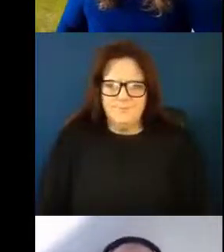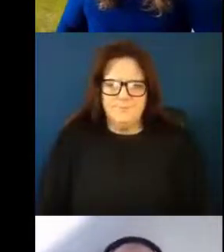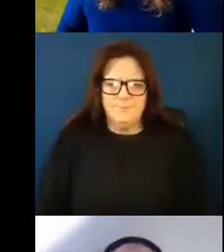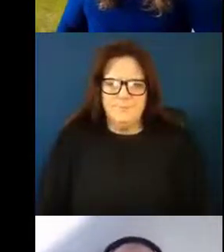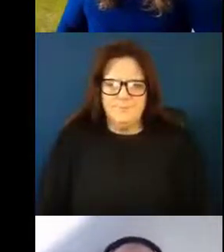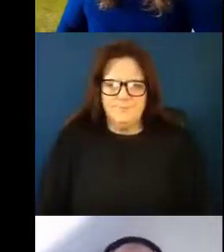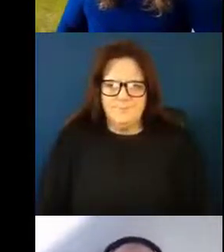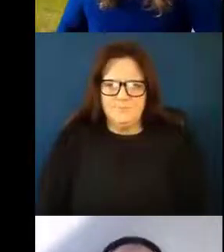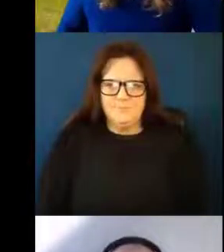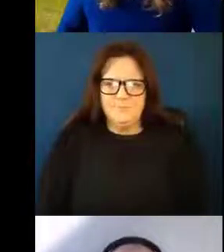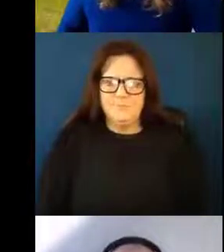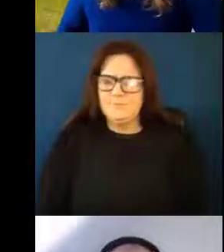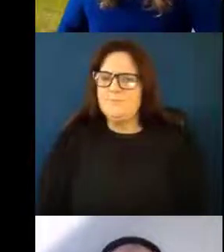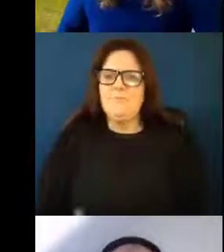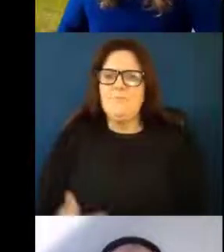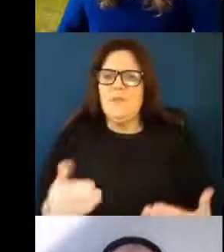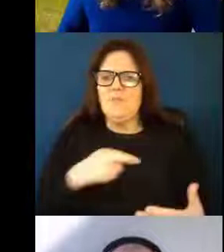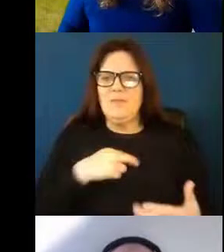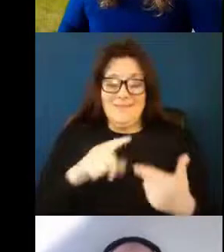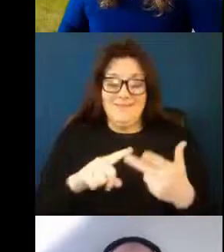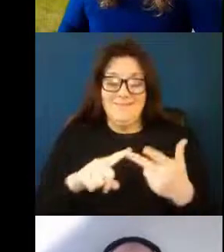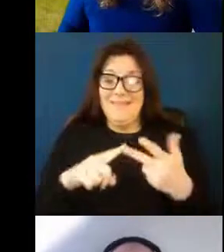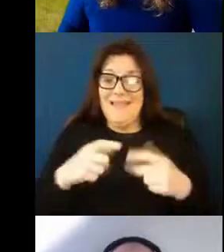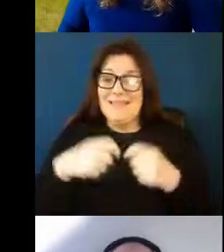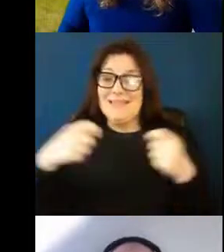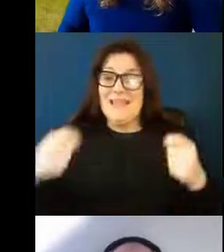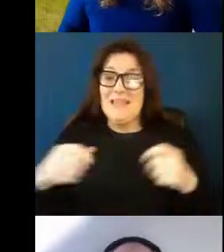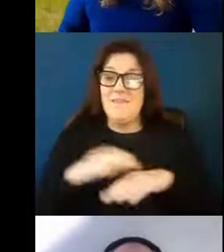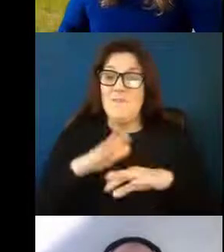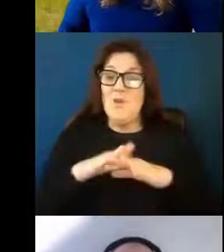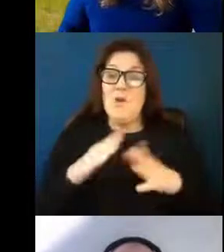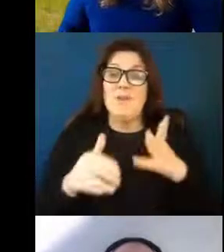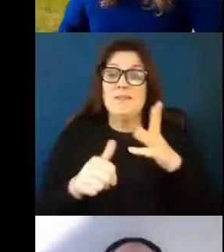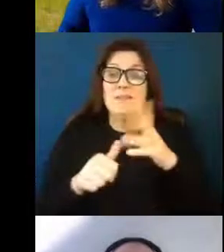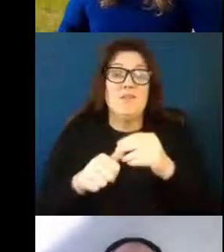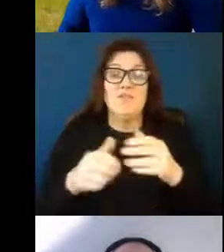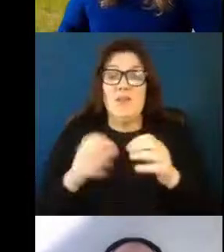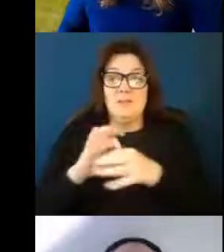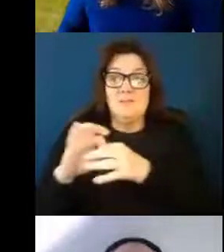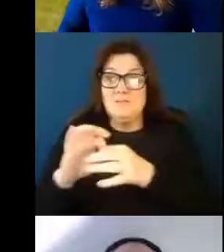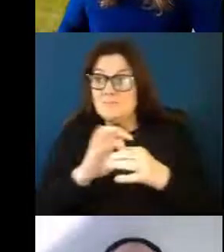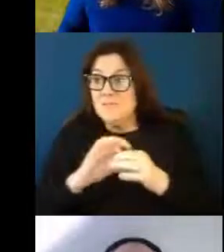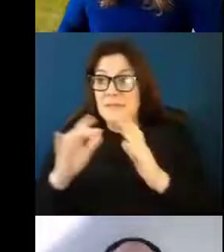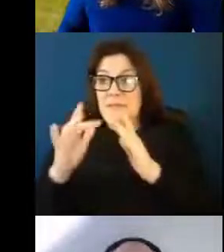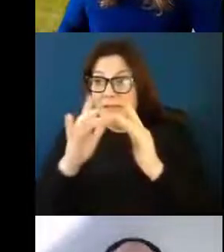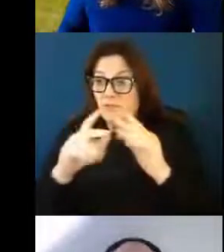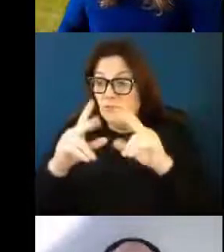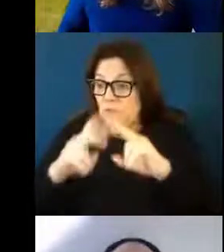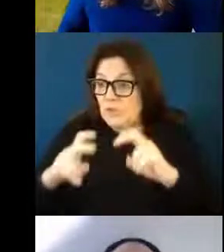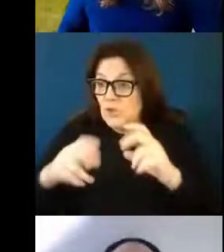inclusive learning, teaching, and assessment to strengthen a research base of practice, and also to extend your